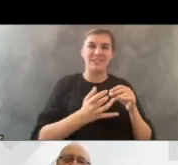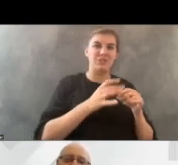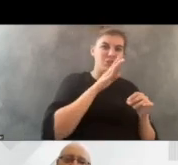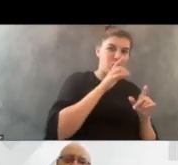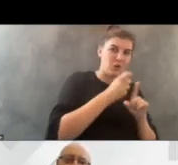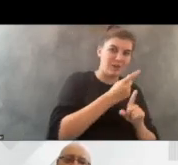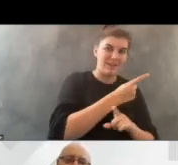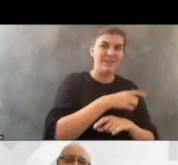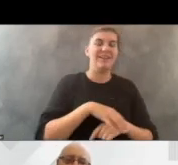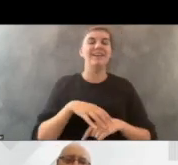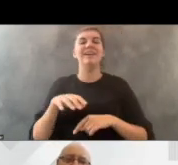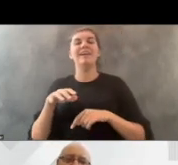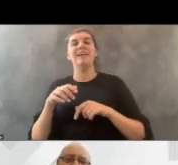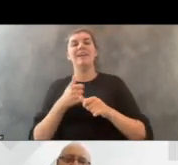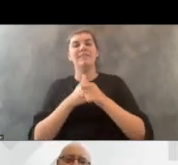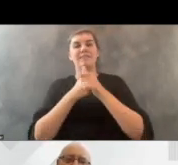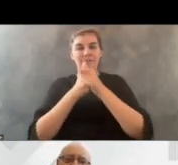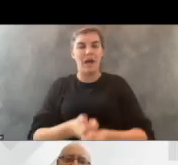locator tones.